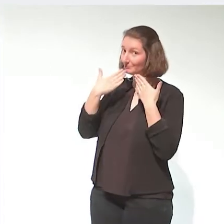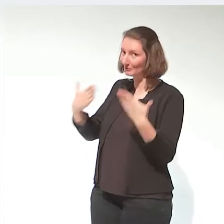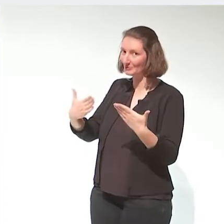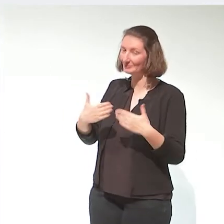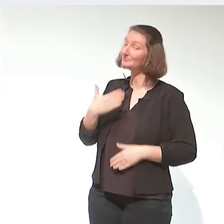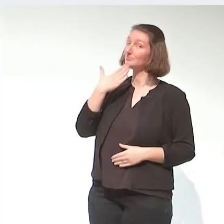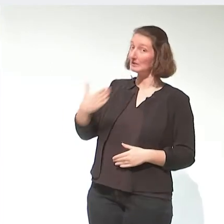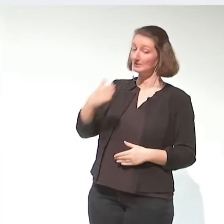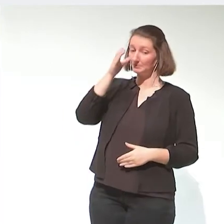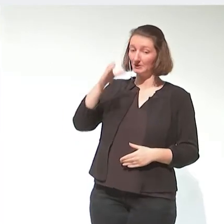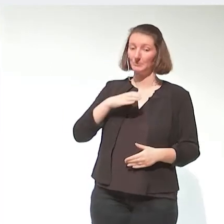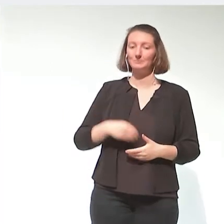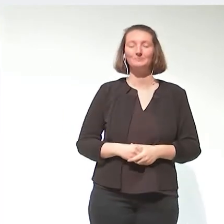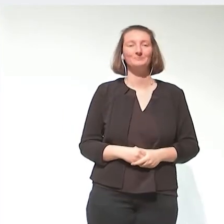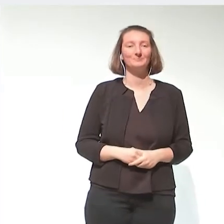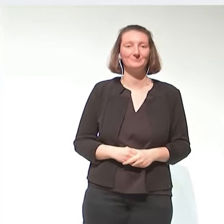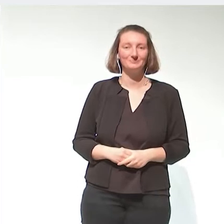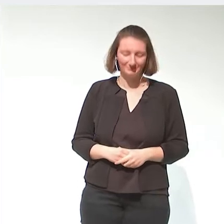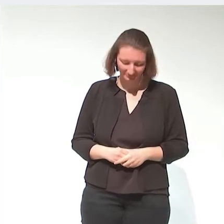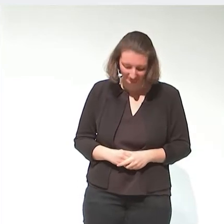Hello, thanks very much.